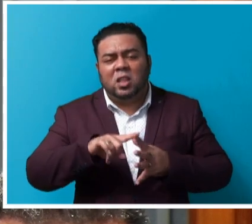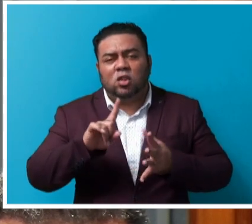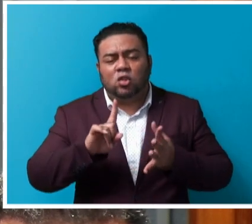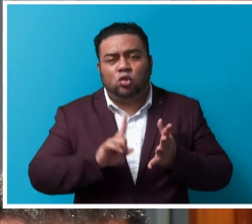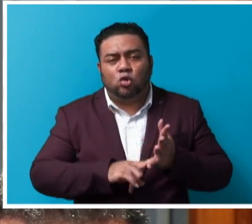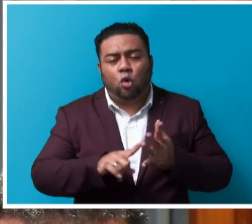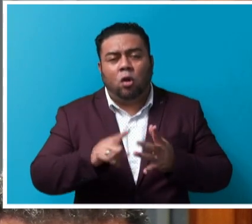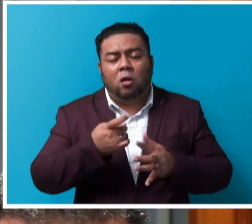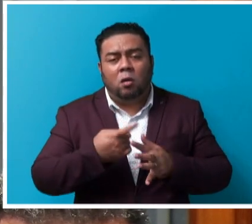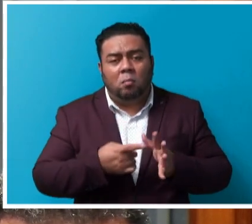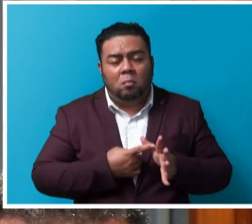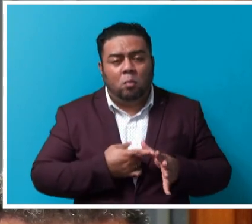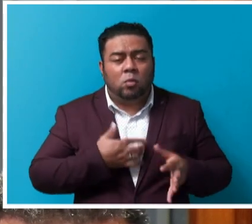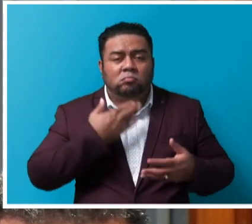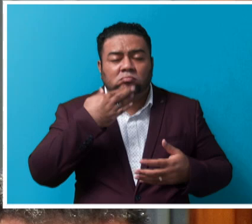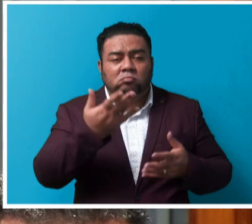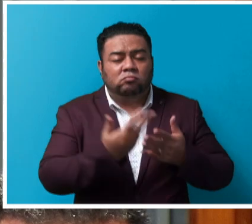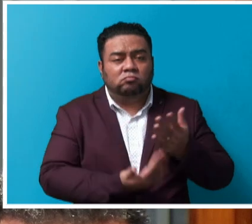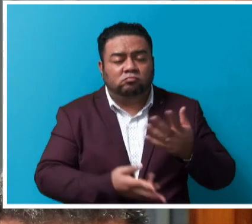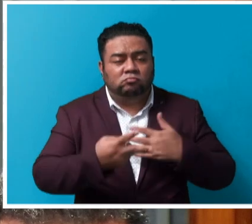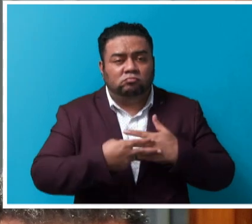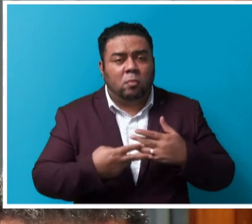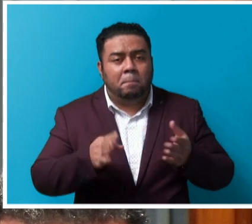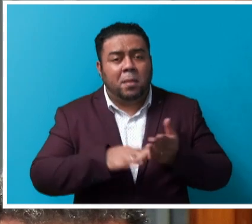his address on Monday.